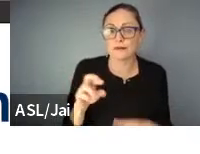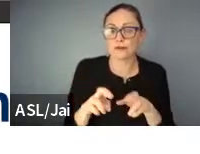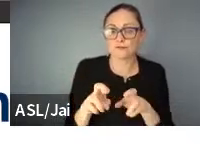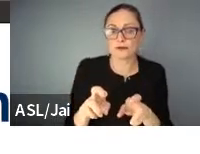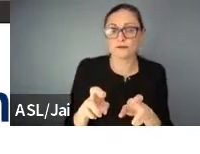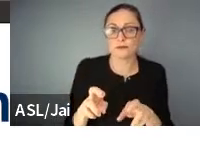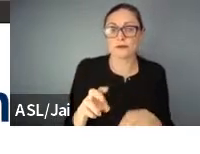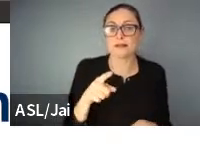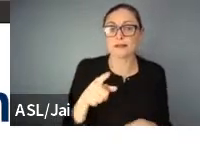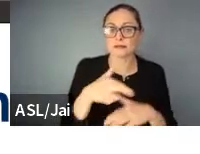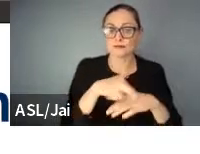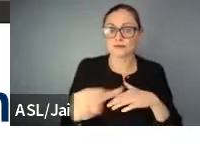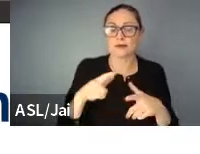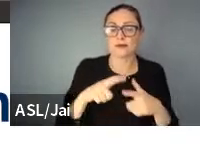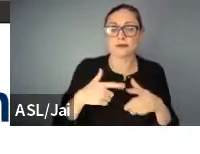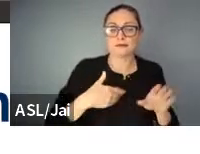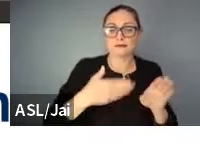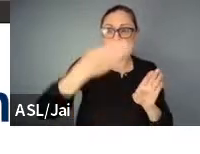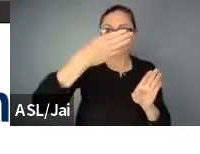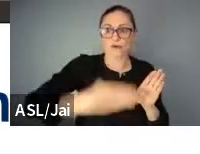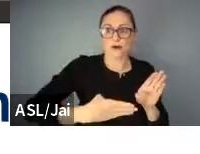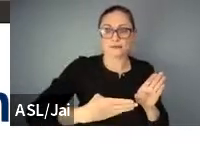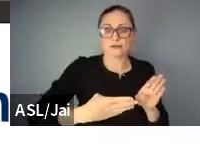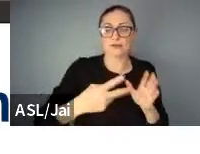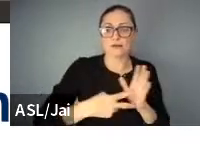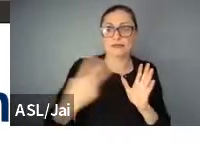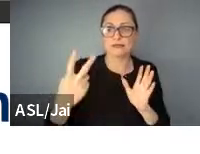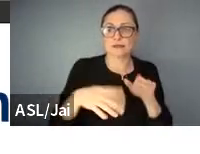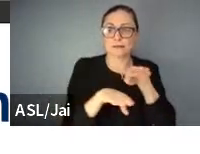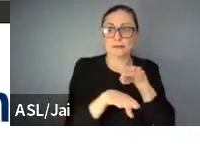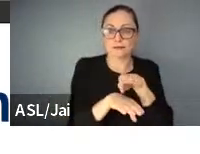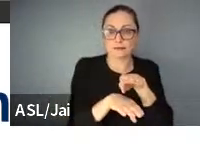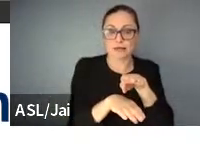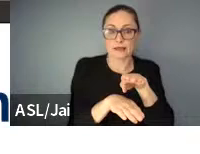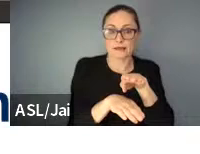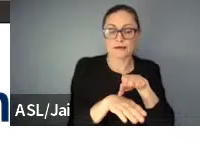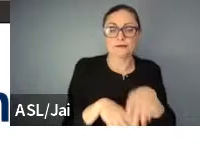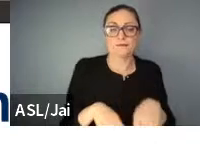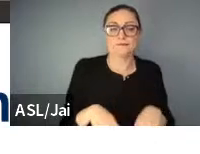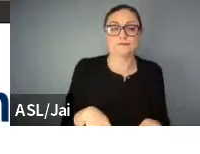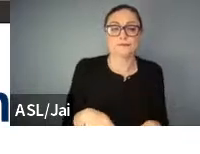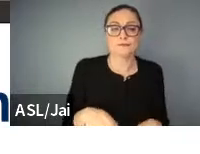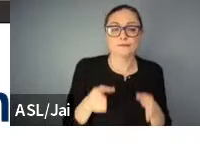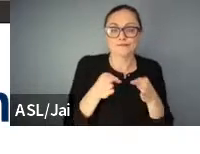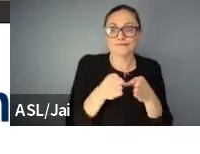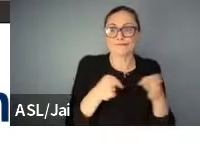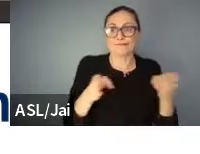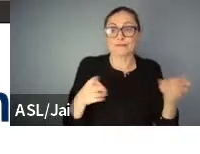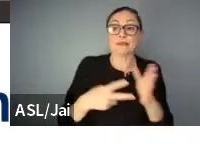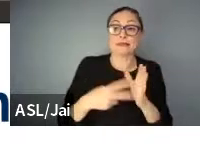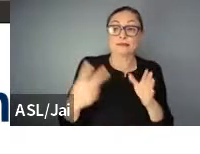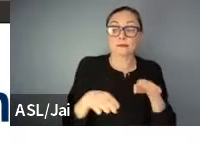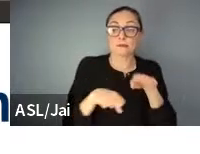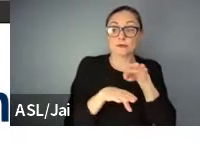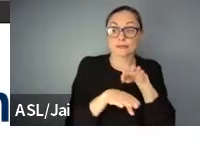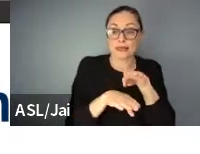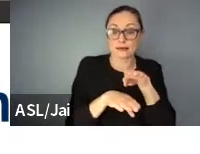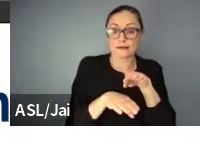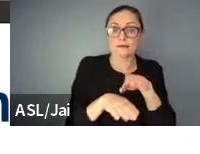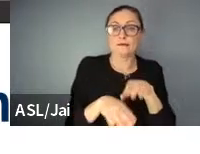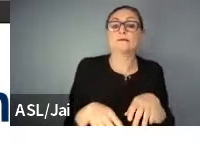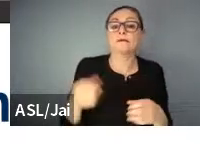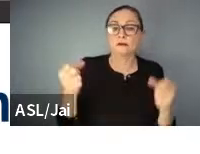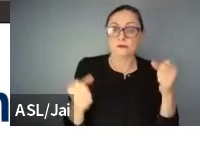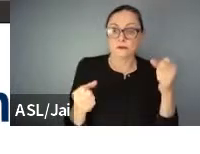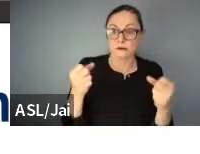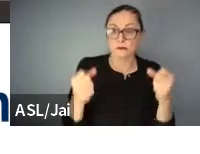reflecting a cross section of the double deck bridge fixed span. In the double deck, vehicular traffic is on the